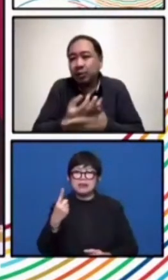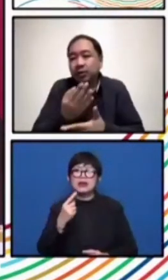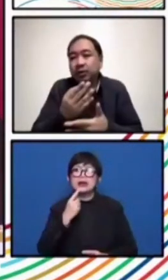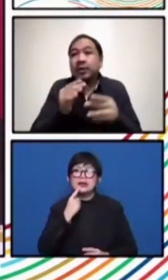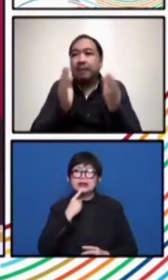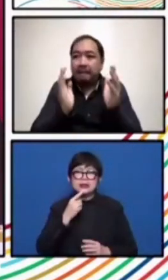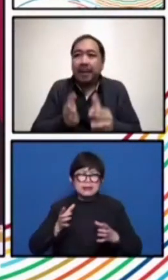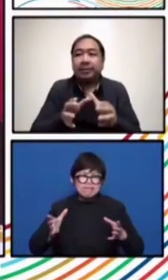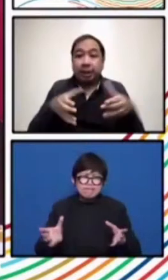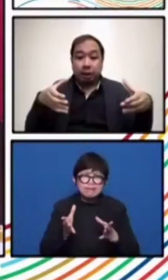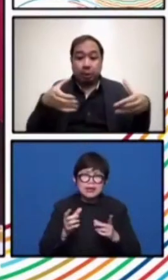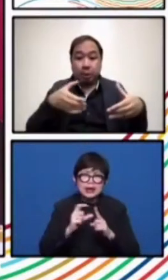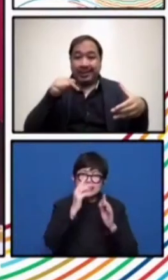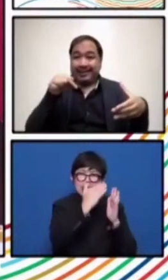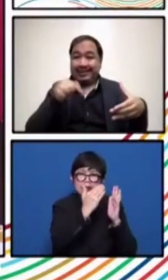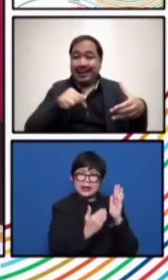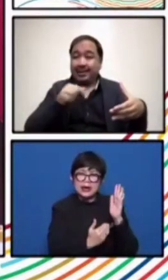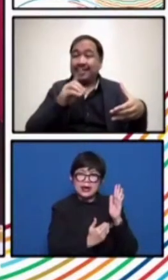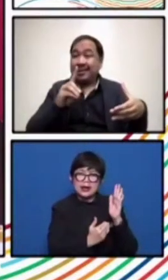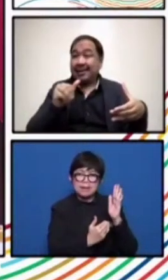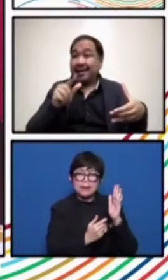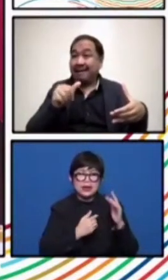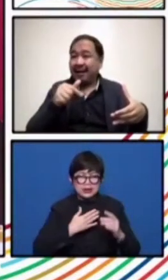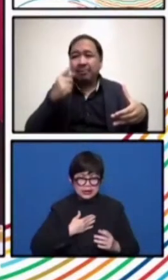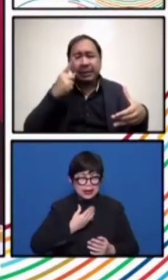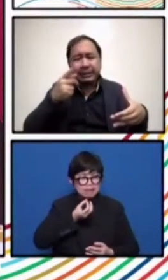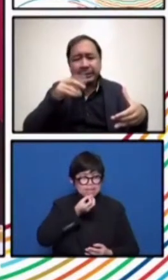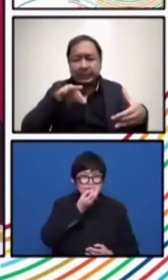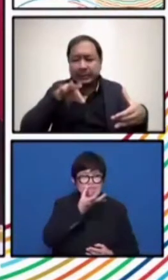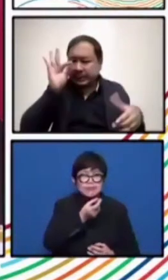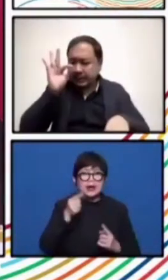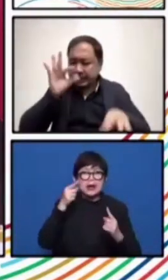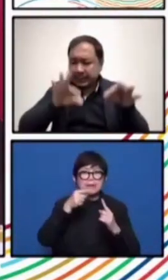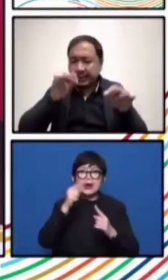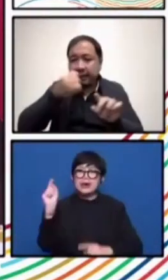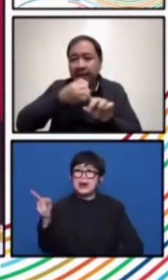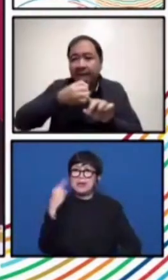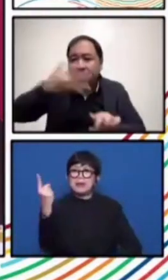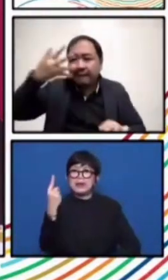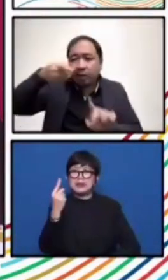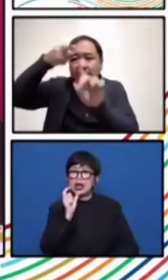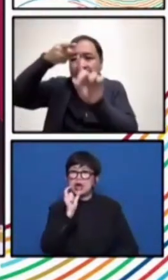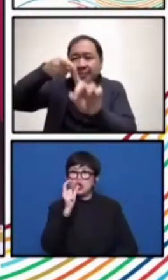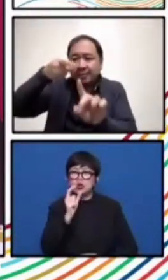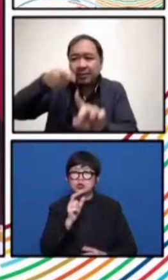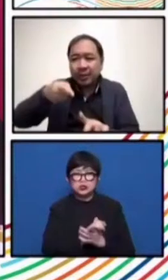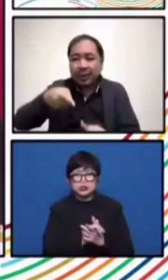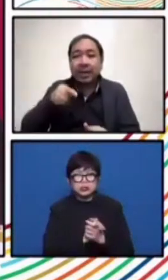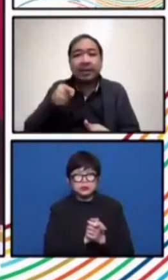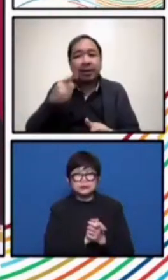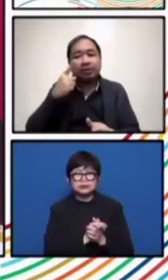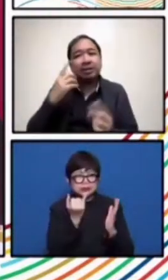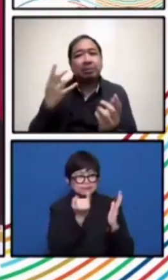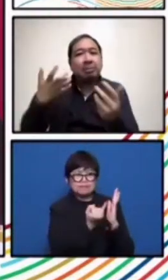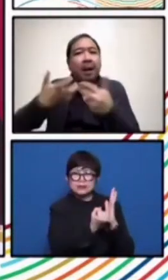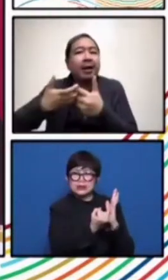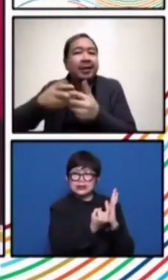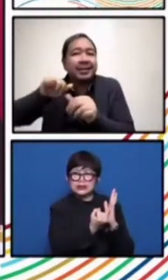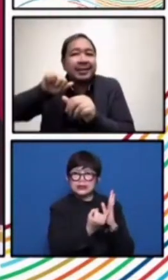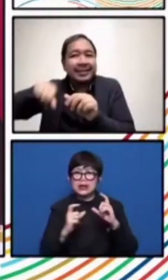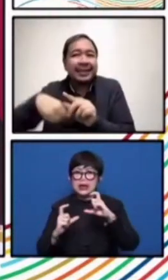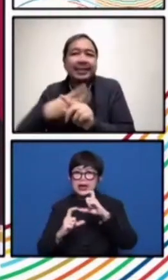data we are advocating also with the government on the national sdg indicators to become more disaggregated